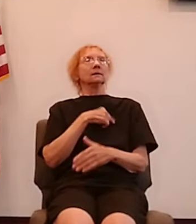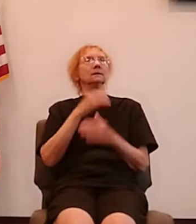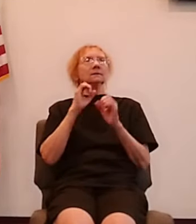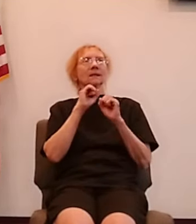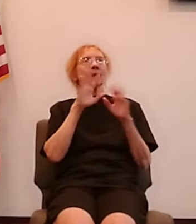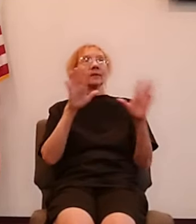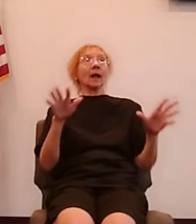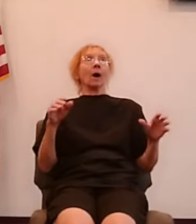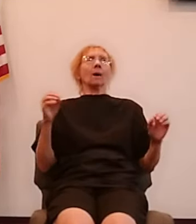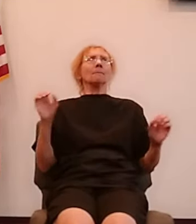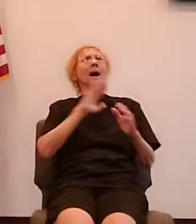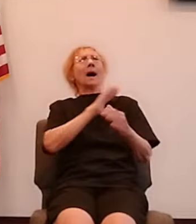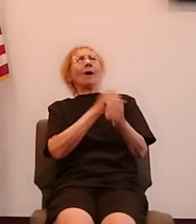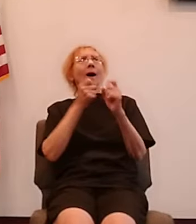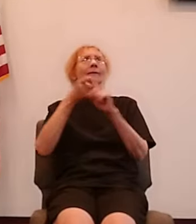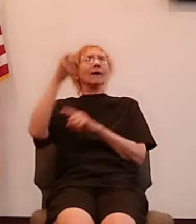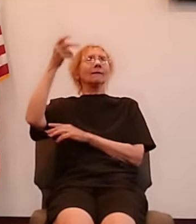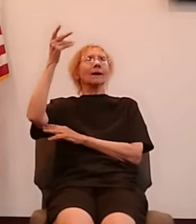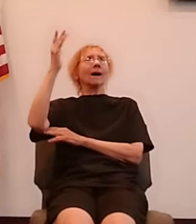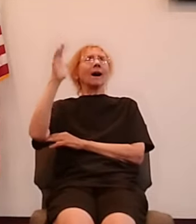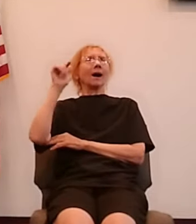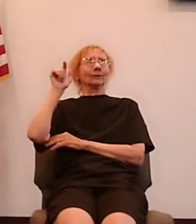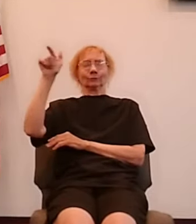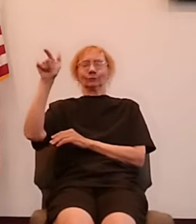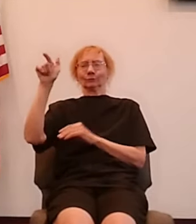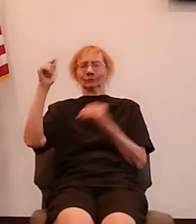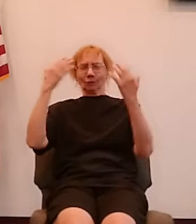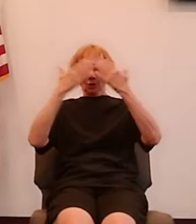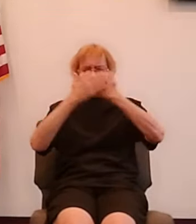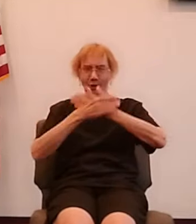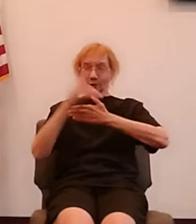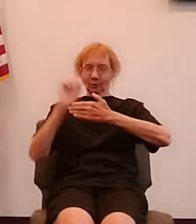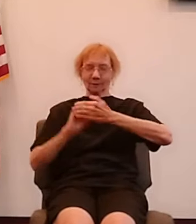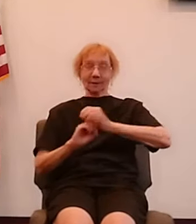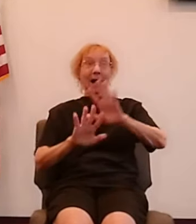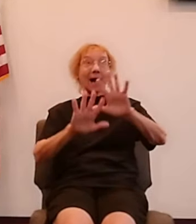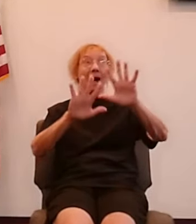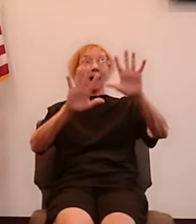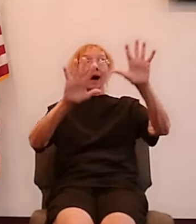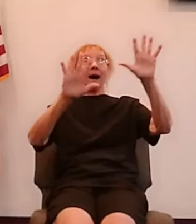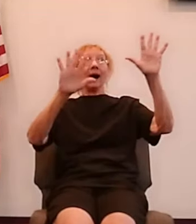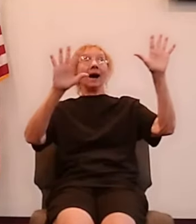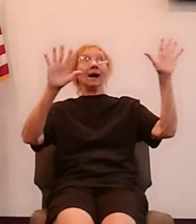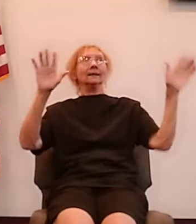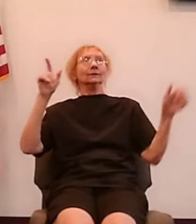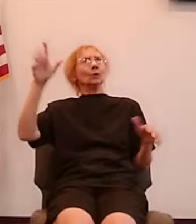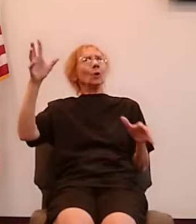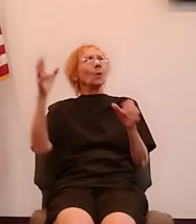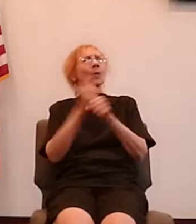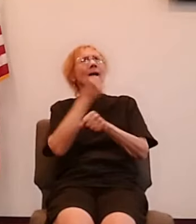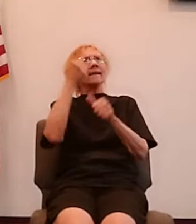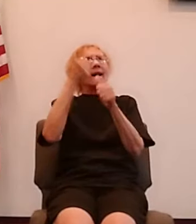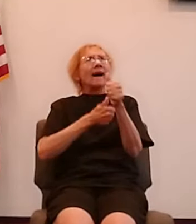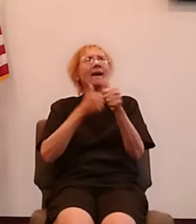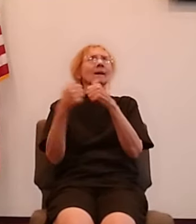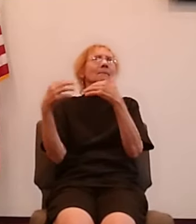the power of our God. You shine in the shadows, you win every